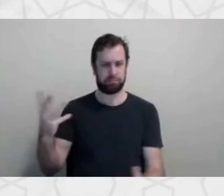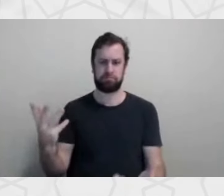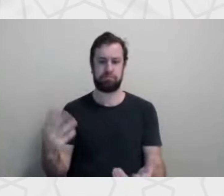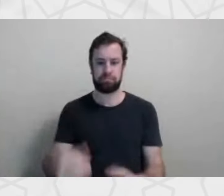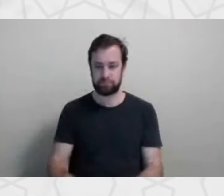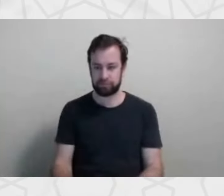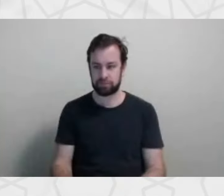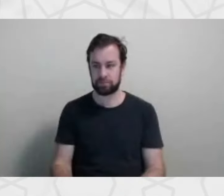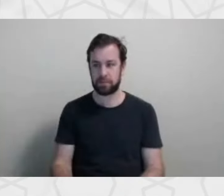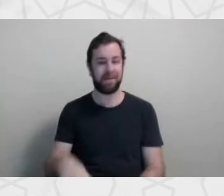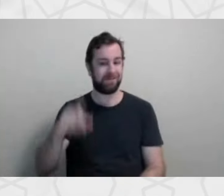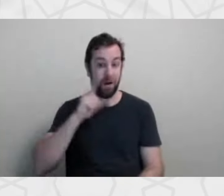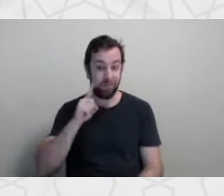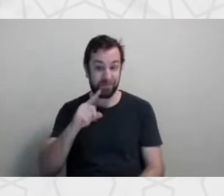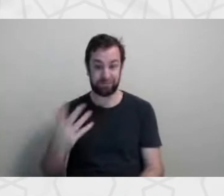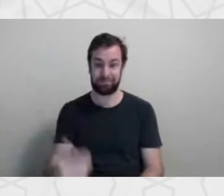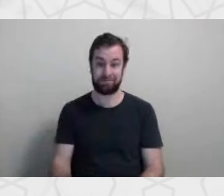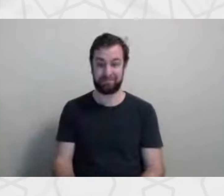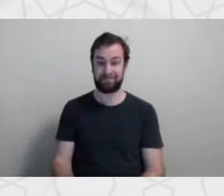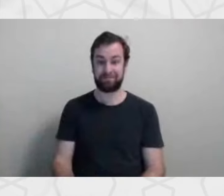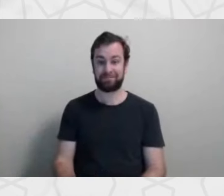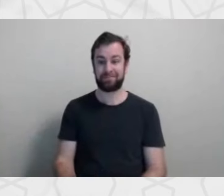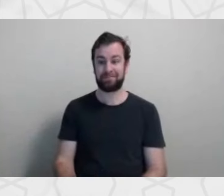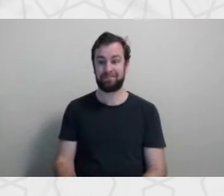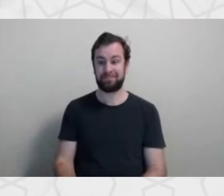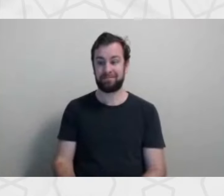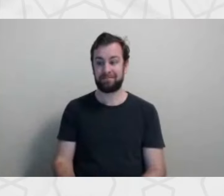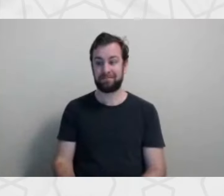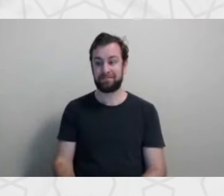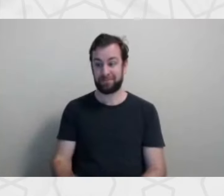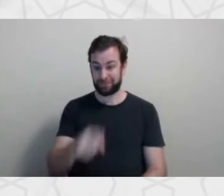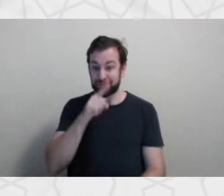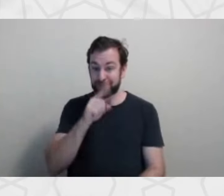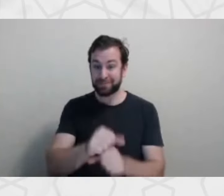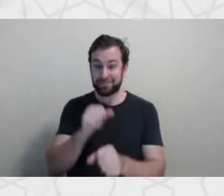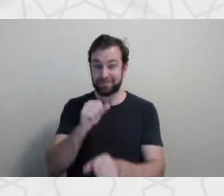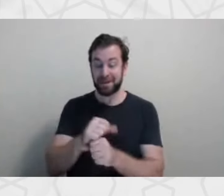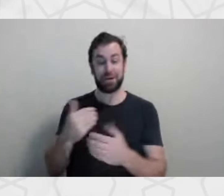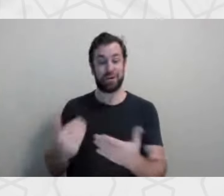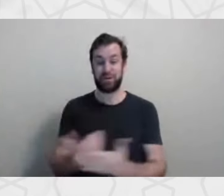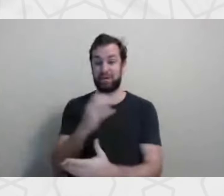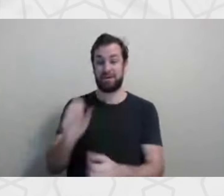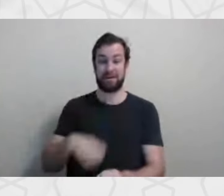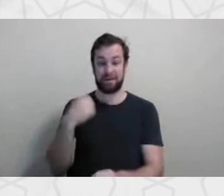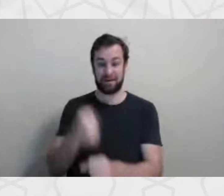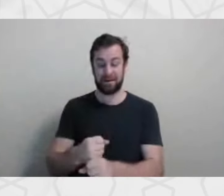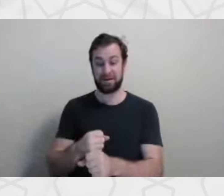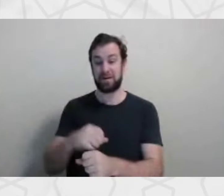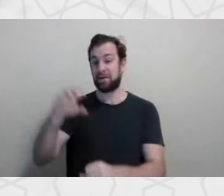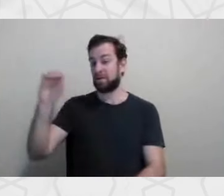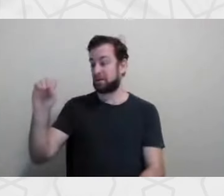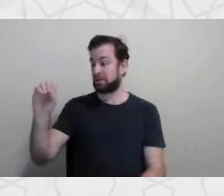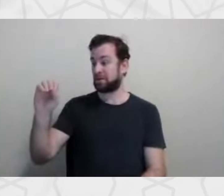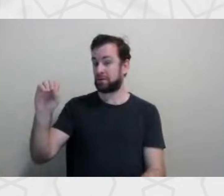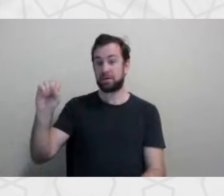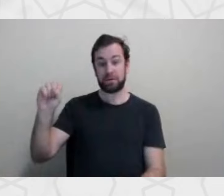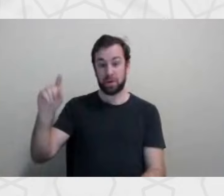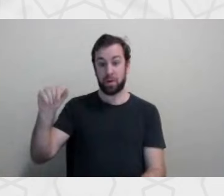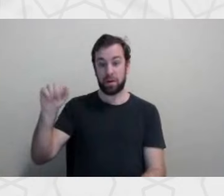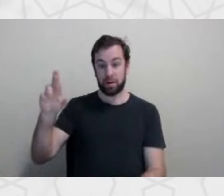Batil, falsehood, because the real new year in the solar calendar is in